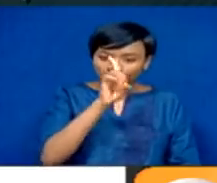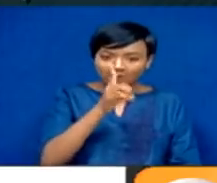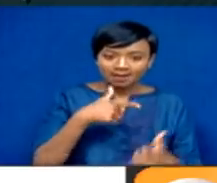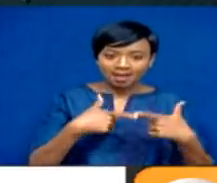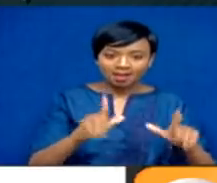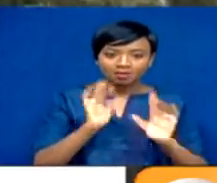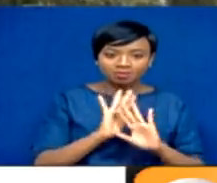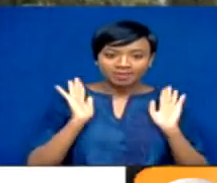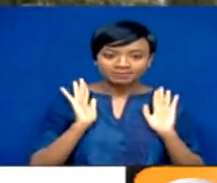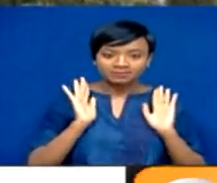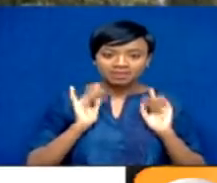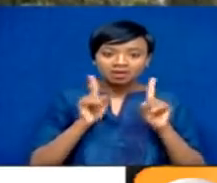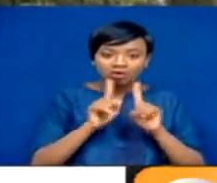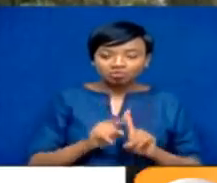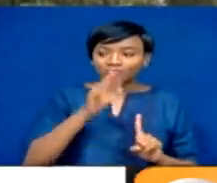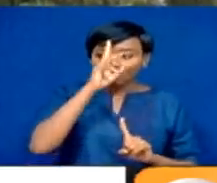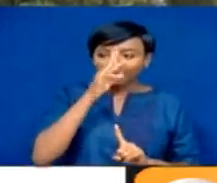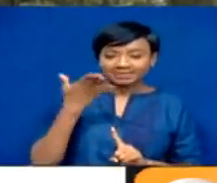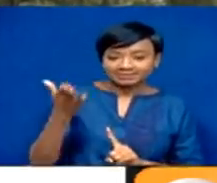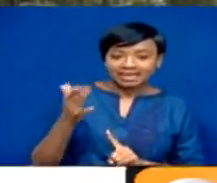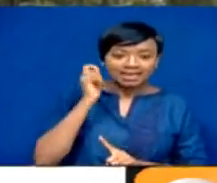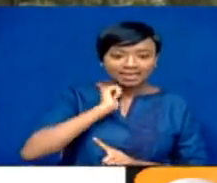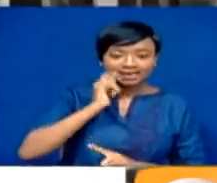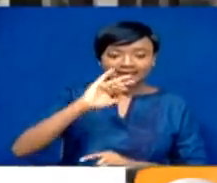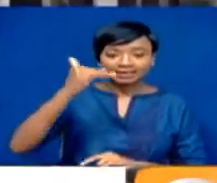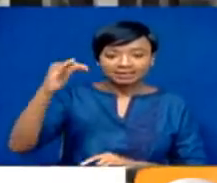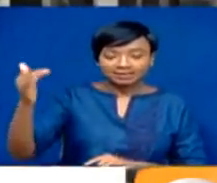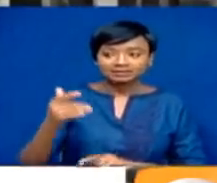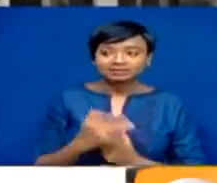Detectives are camping in Nandi Hills in pursuit of the masterminds.